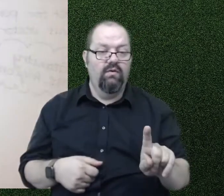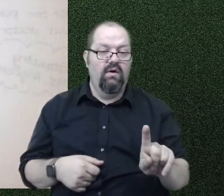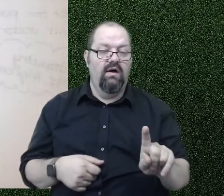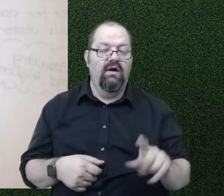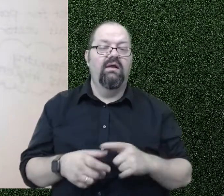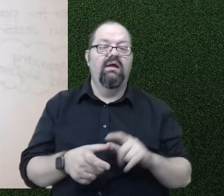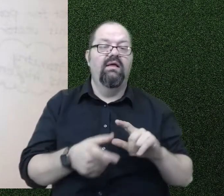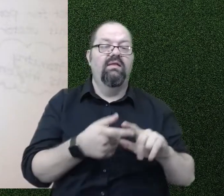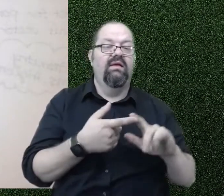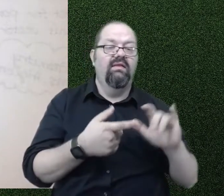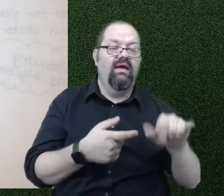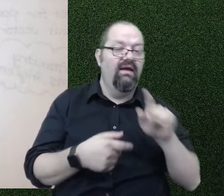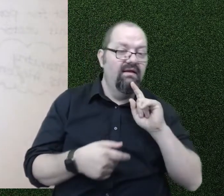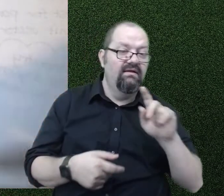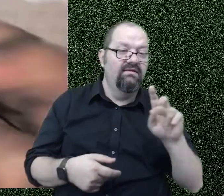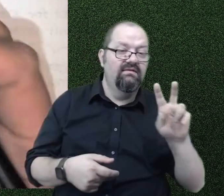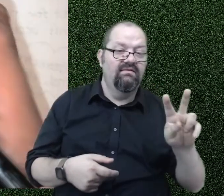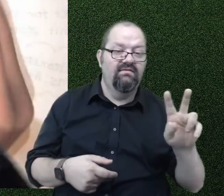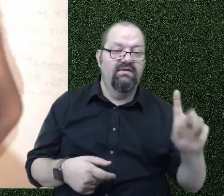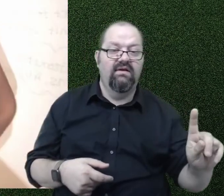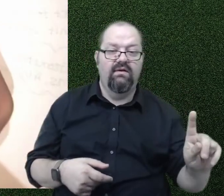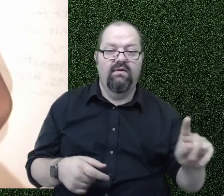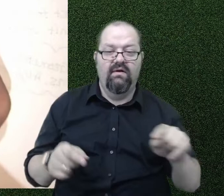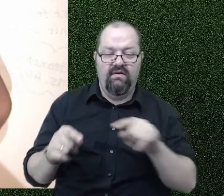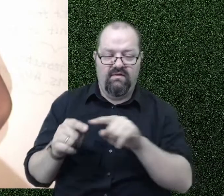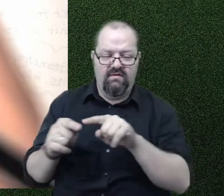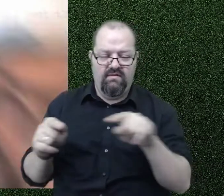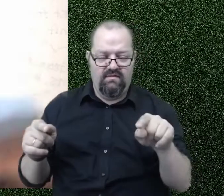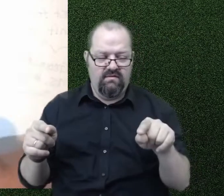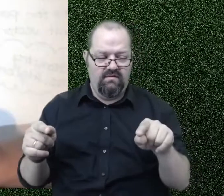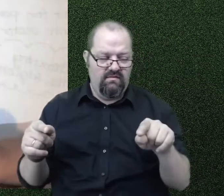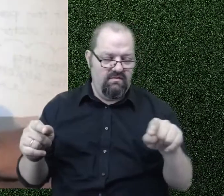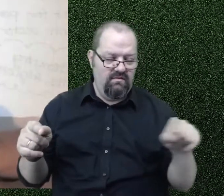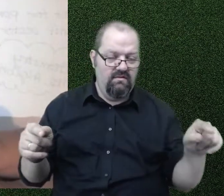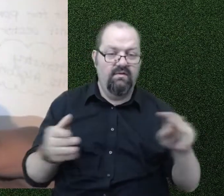v1. So what does this tick mark have to be?